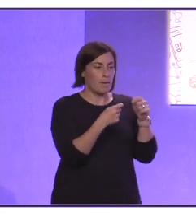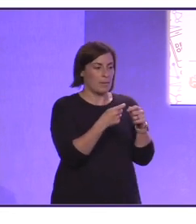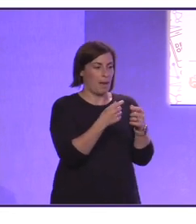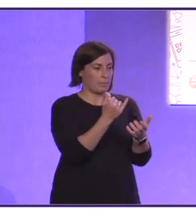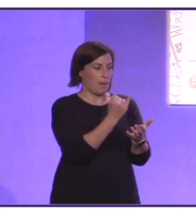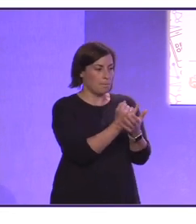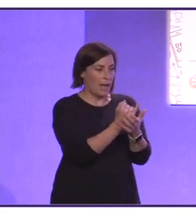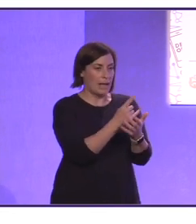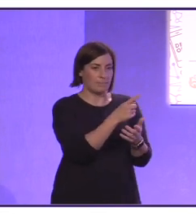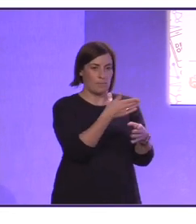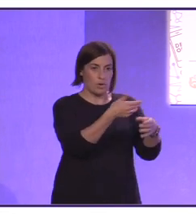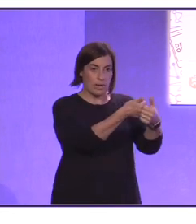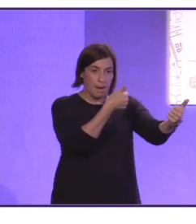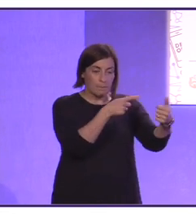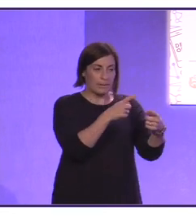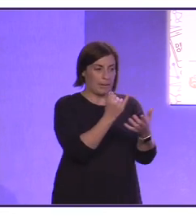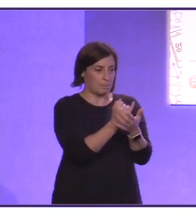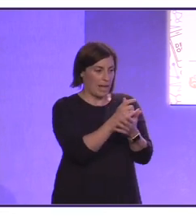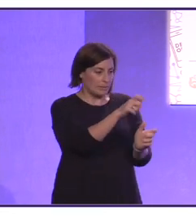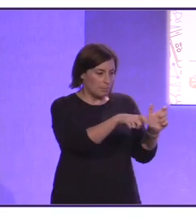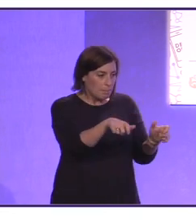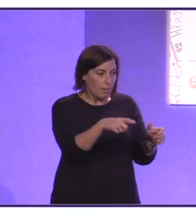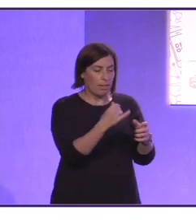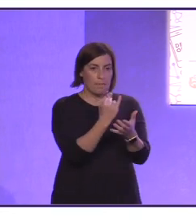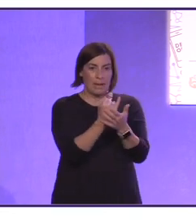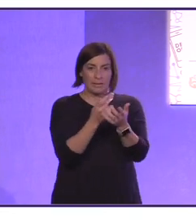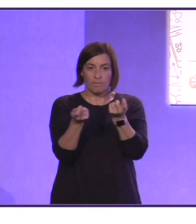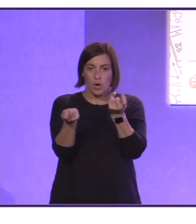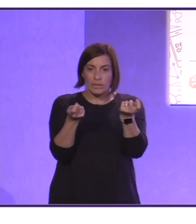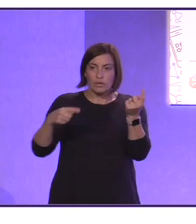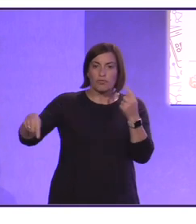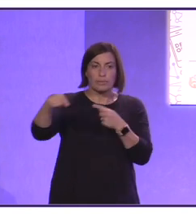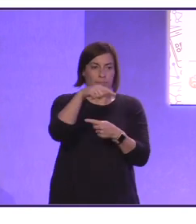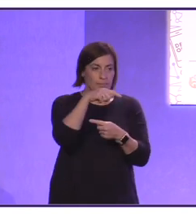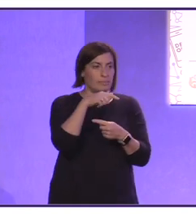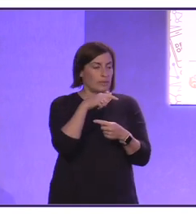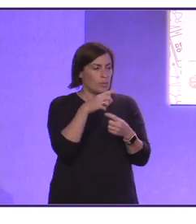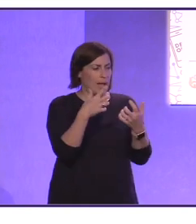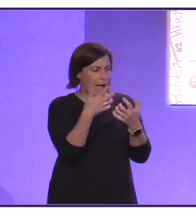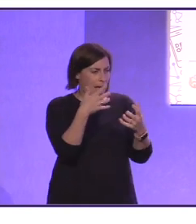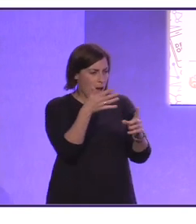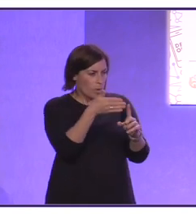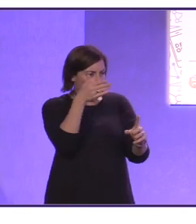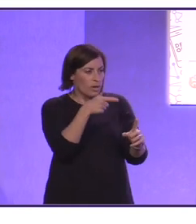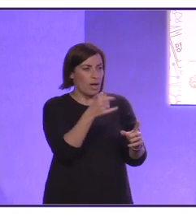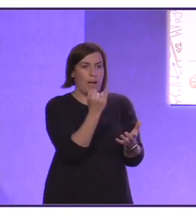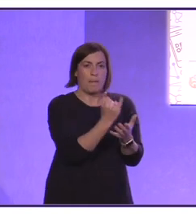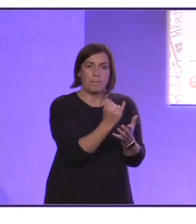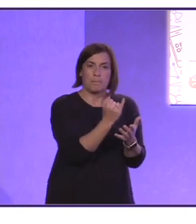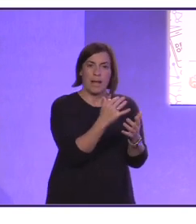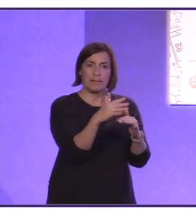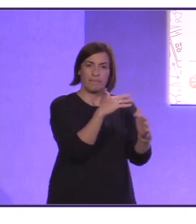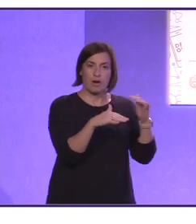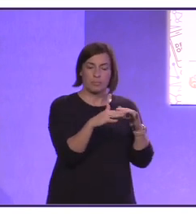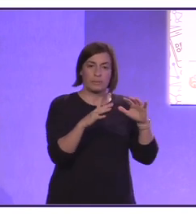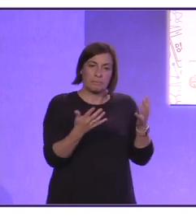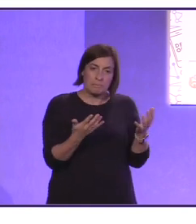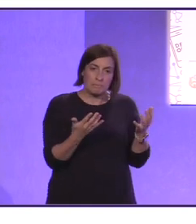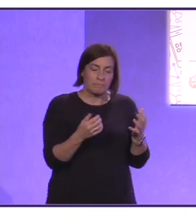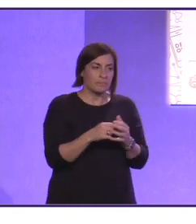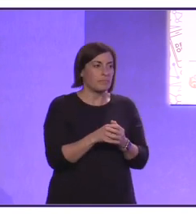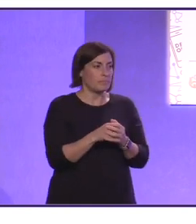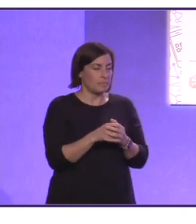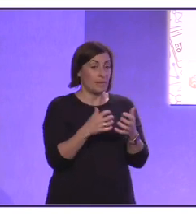industries that contain them. And what I'd like to talk a little bit about is how to identify them, how to prevent them, and the sort of things that we can all do